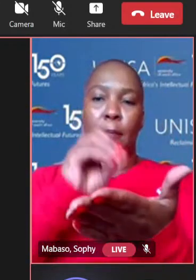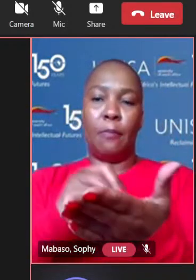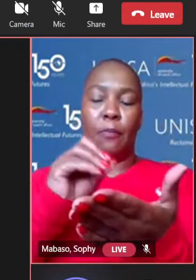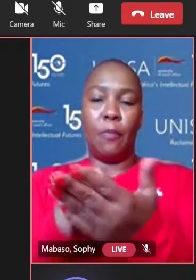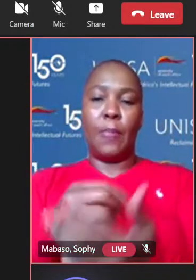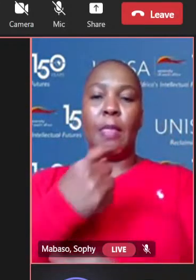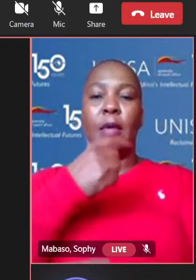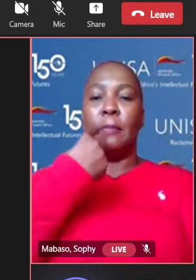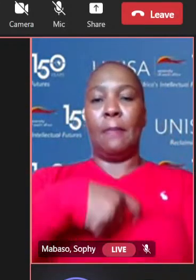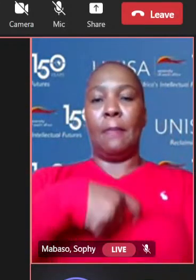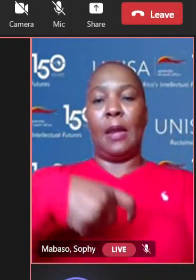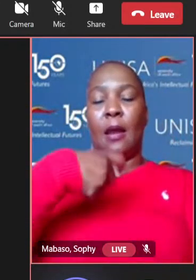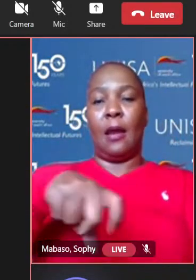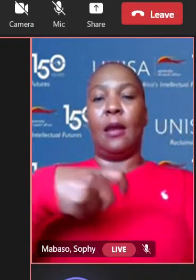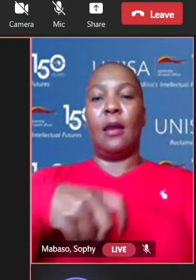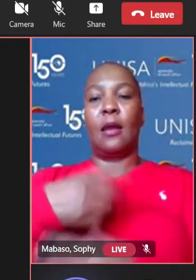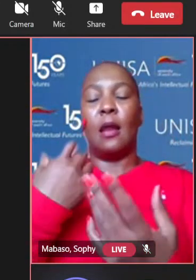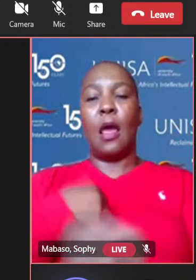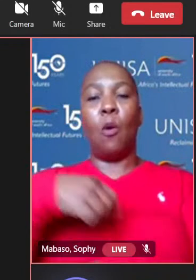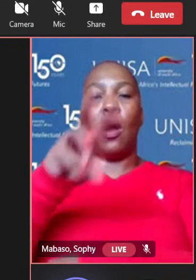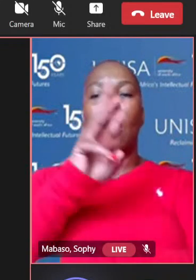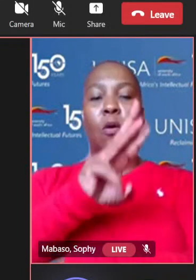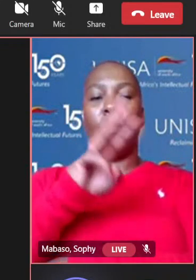person. Our website at